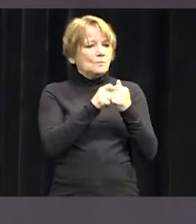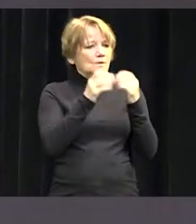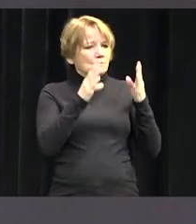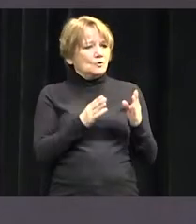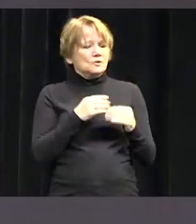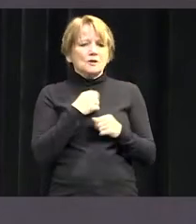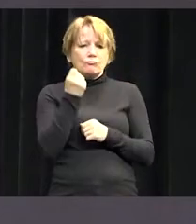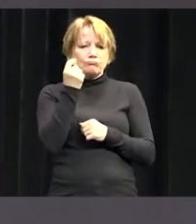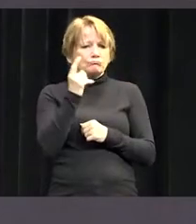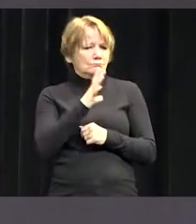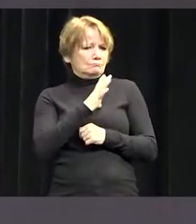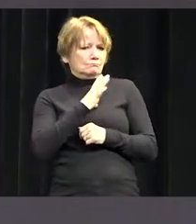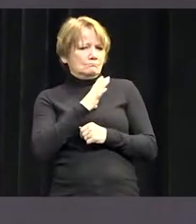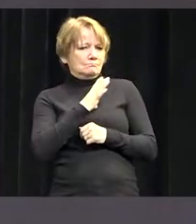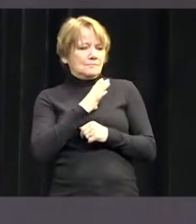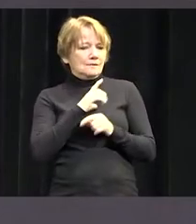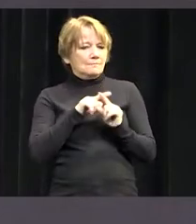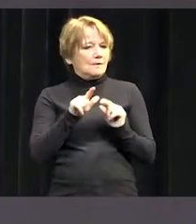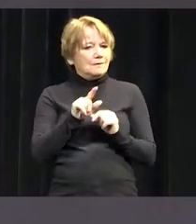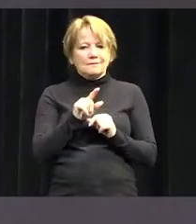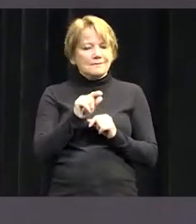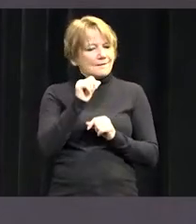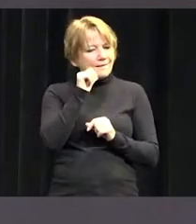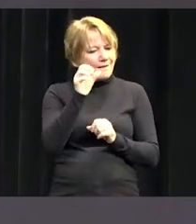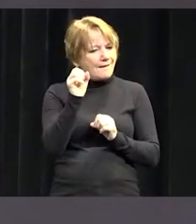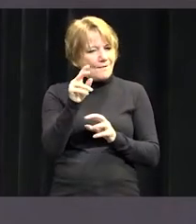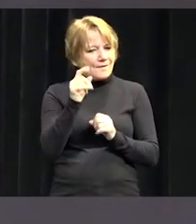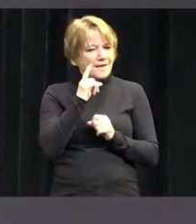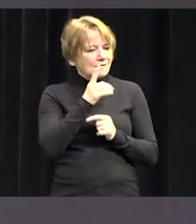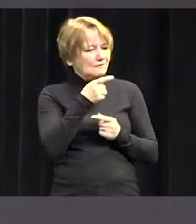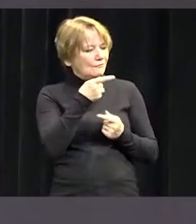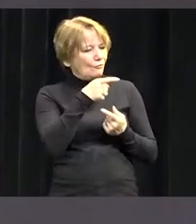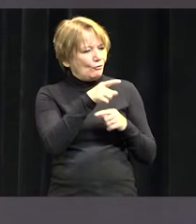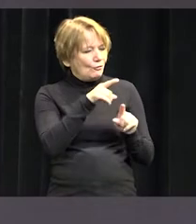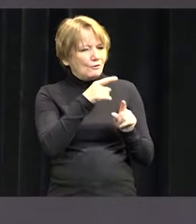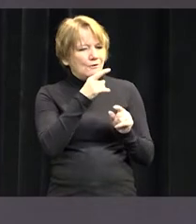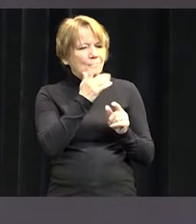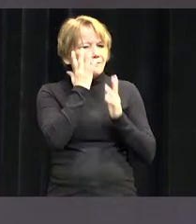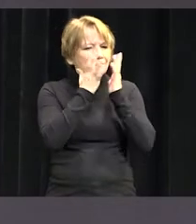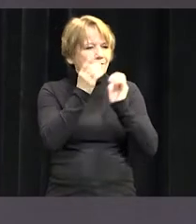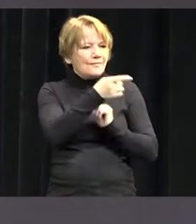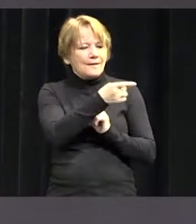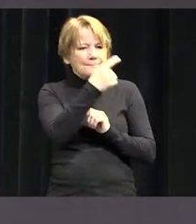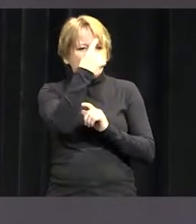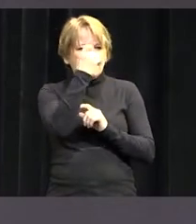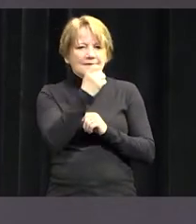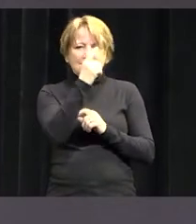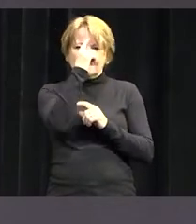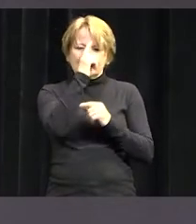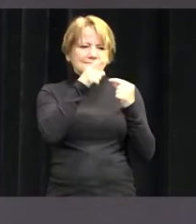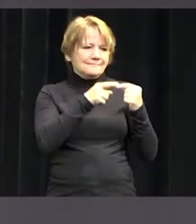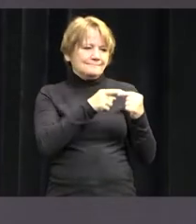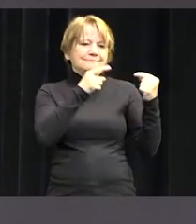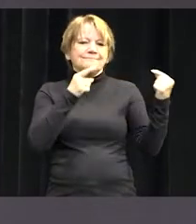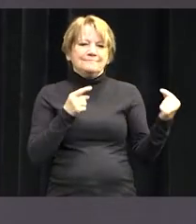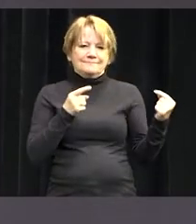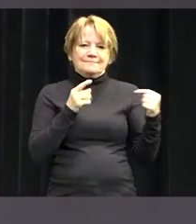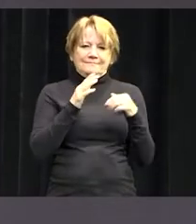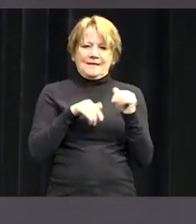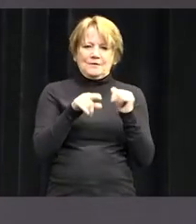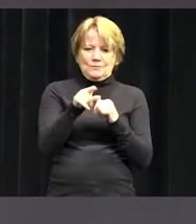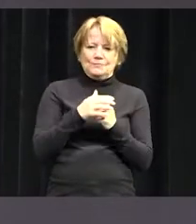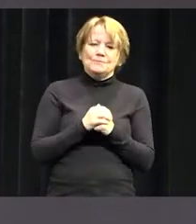do show some respect society needs more of it be